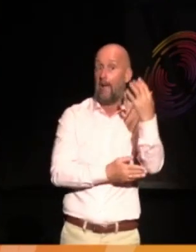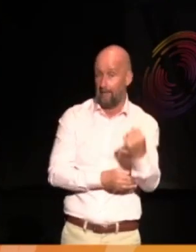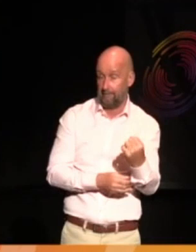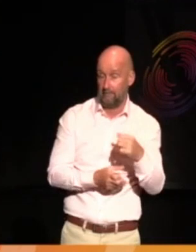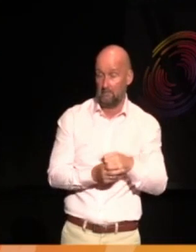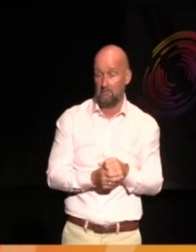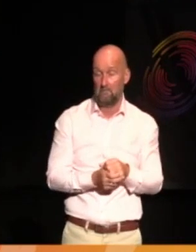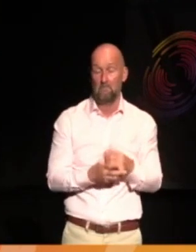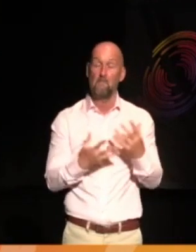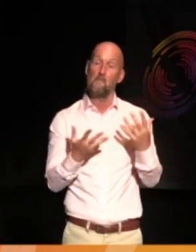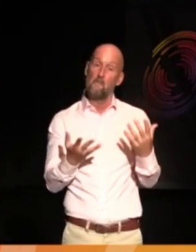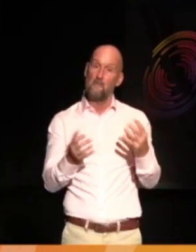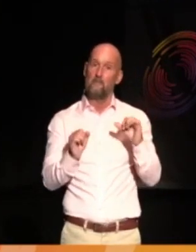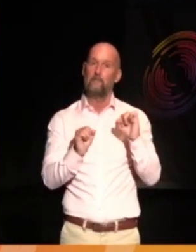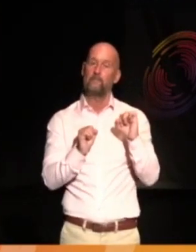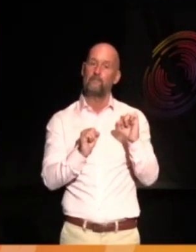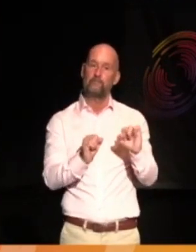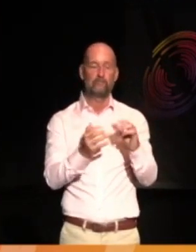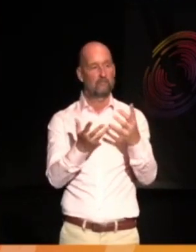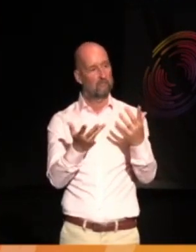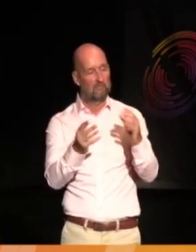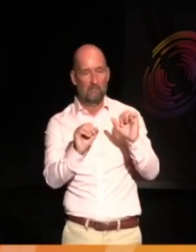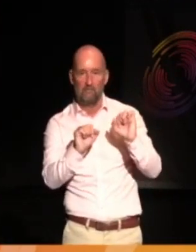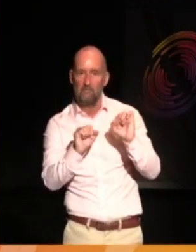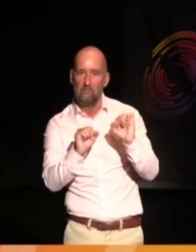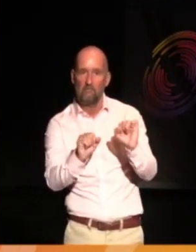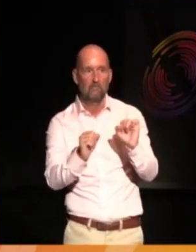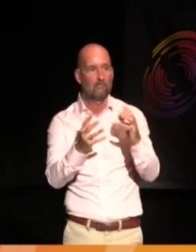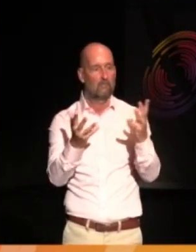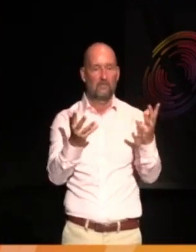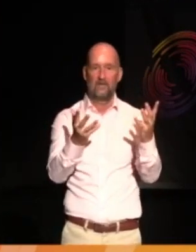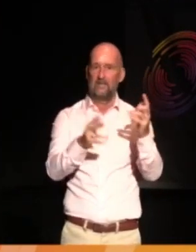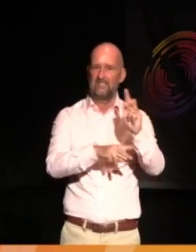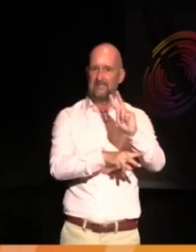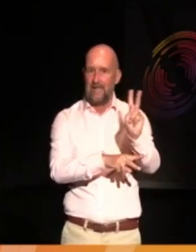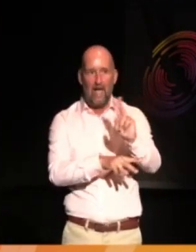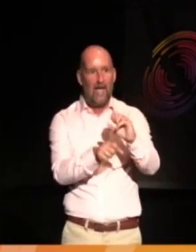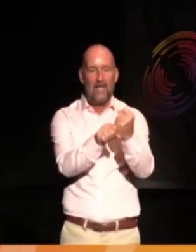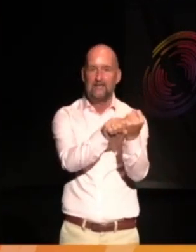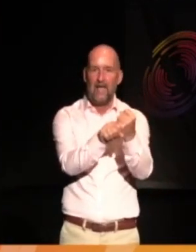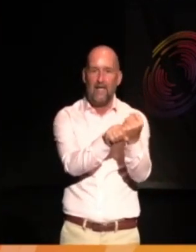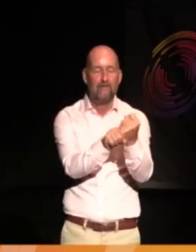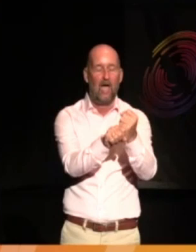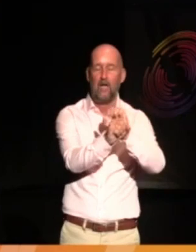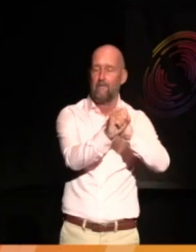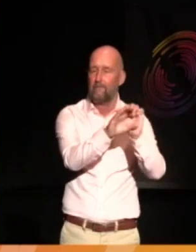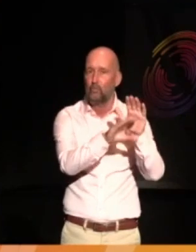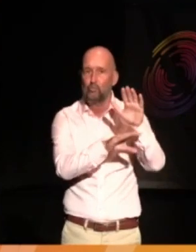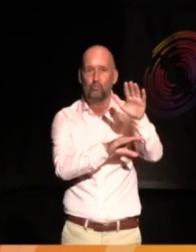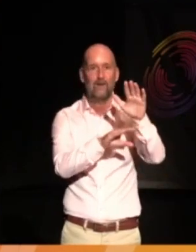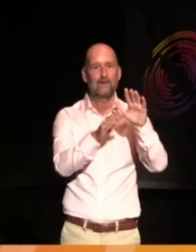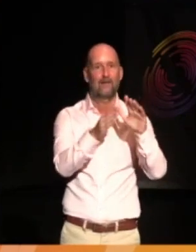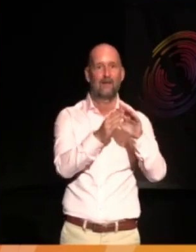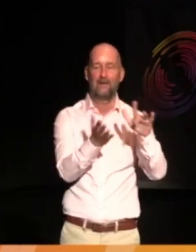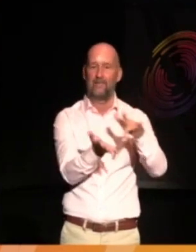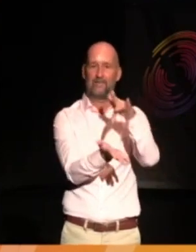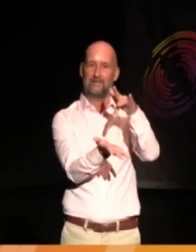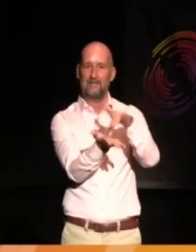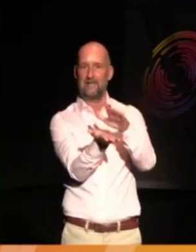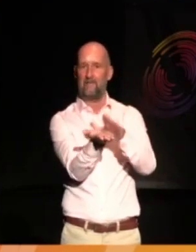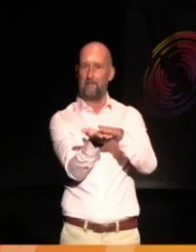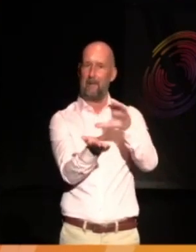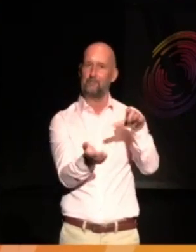are in a realm of, say, sci-fi, Afrofuturistic, the city of Manchester,